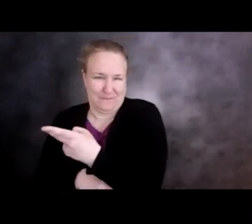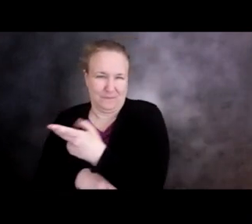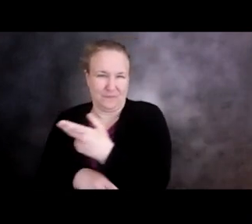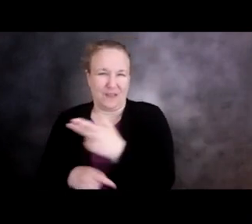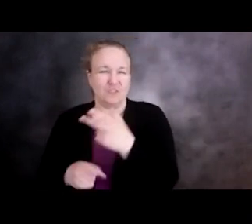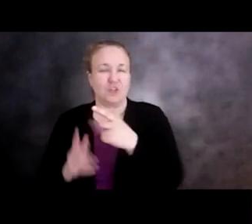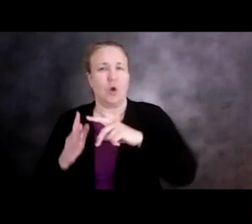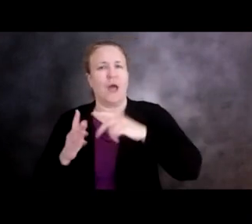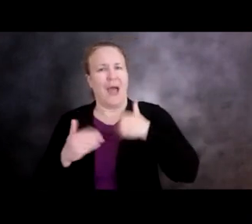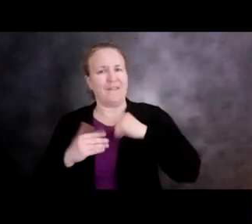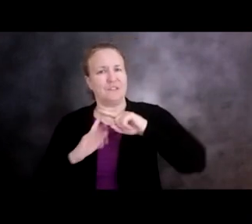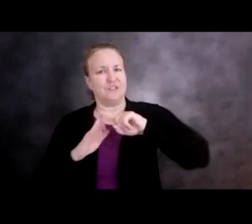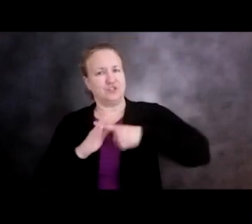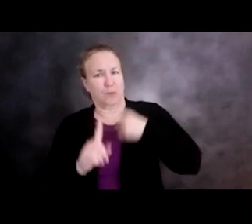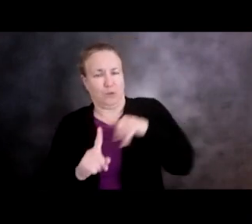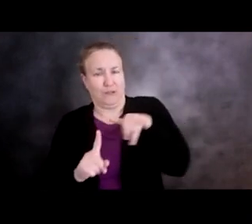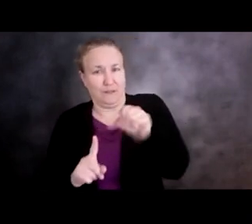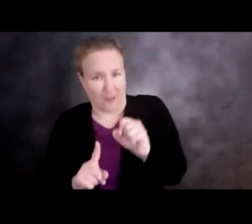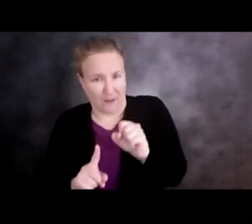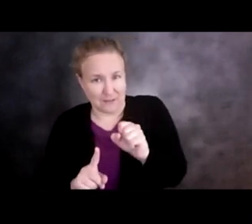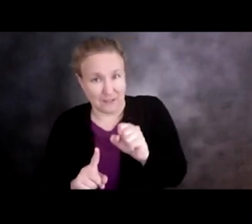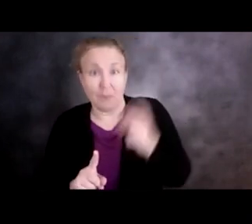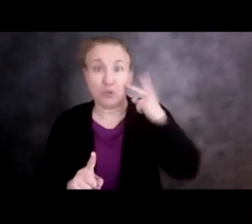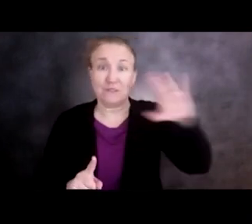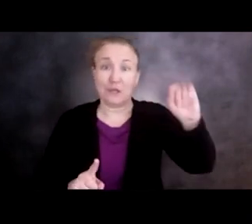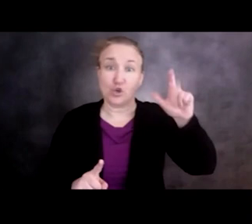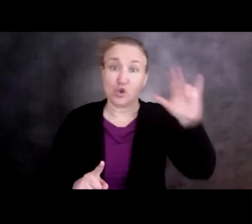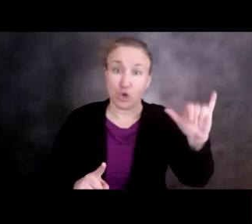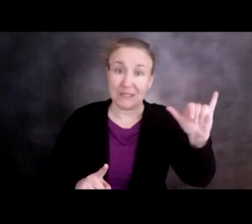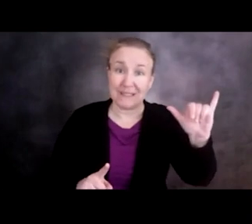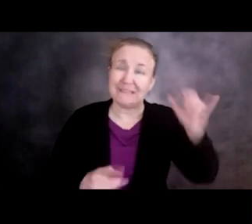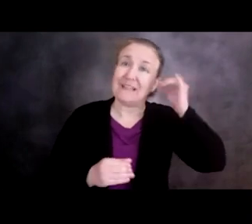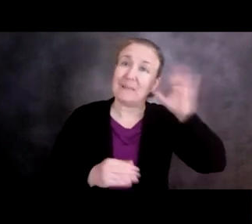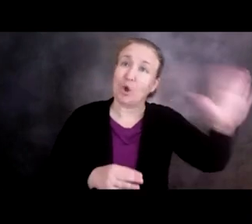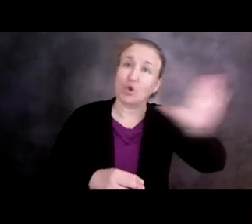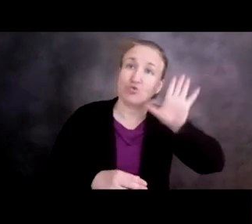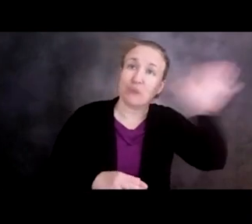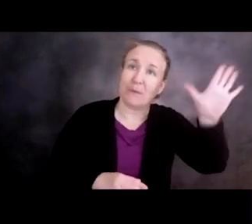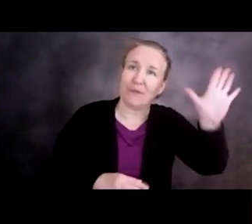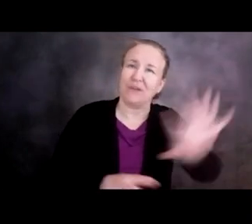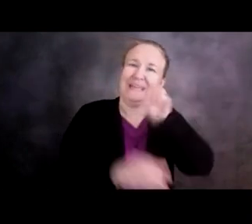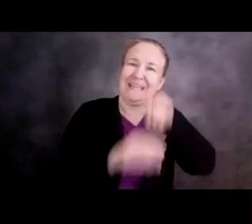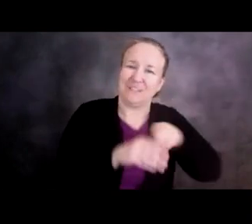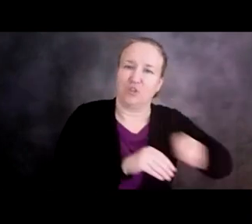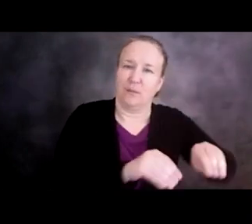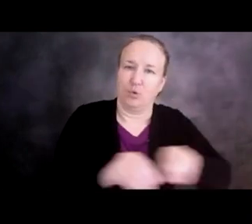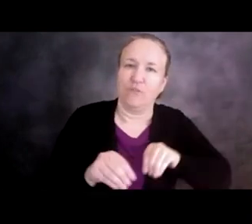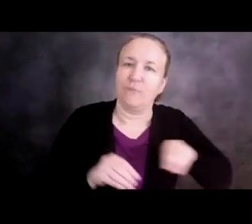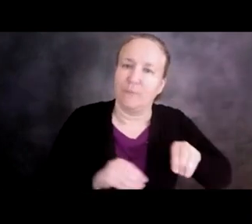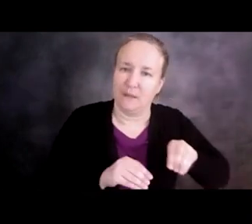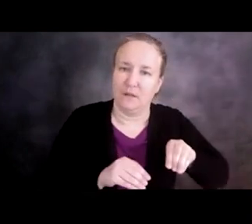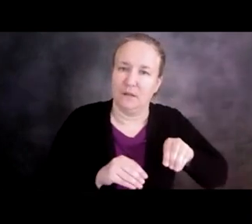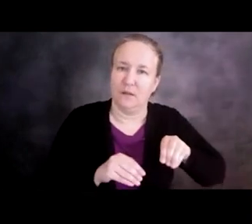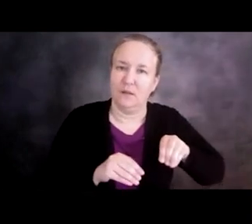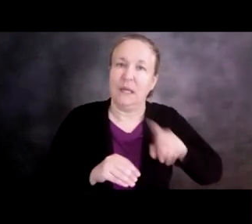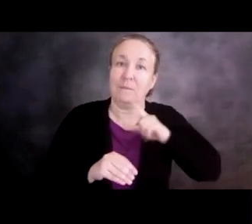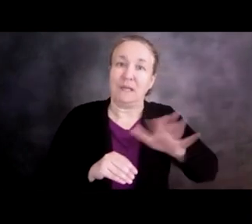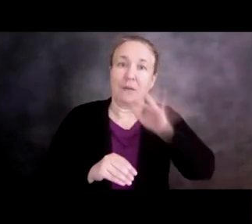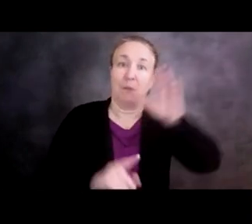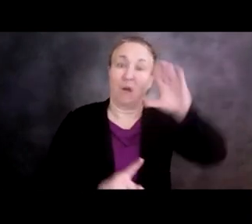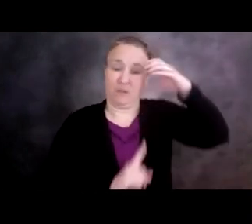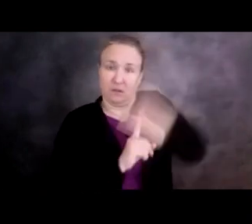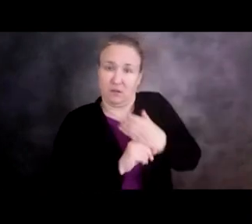But certainly, as we see, Courtney's bringing her grandmother into that movement. She's embodying being a mother, but thinking about her